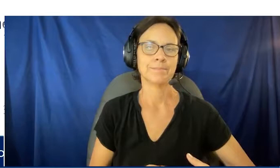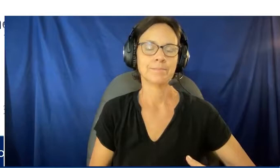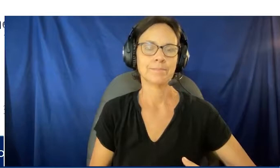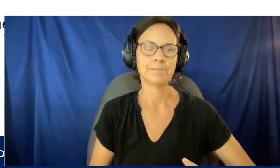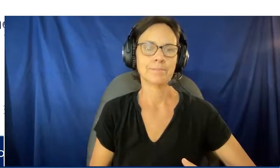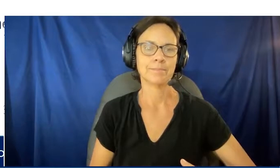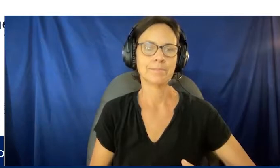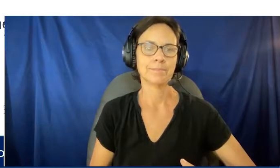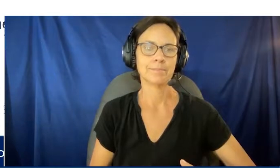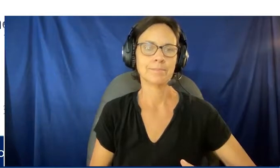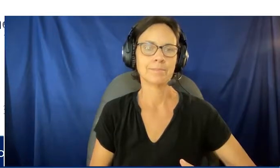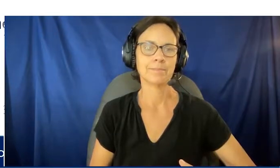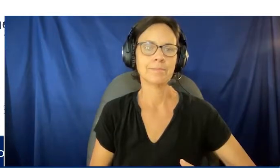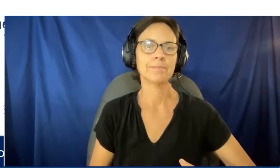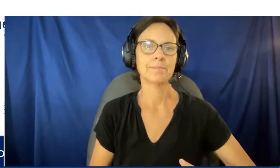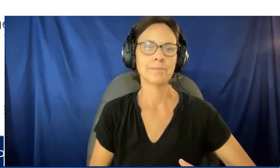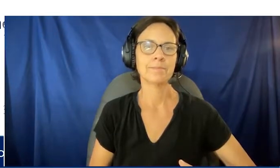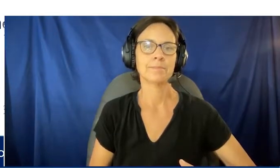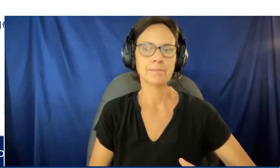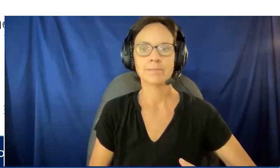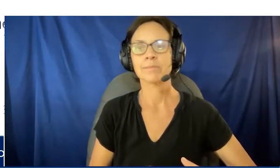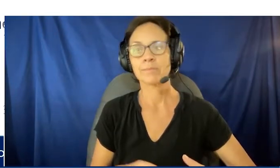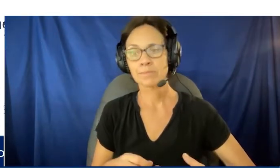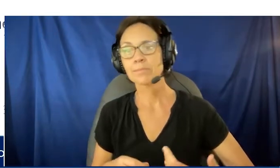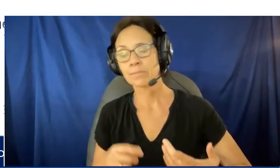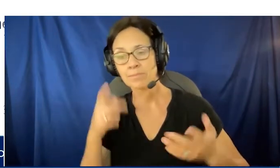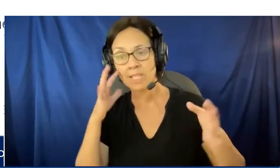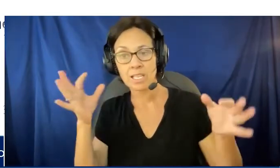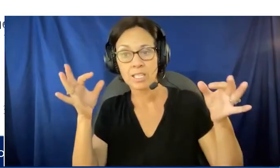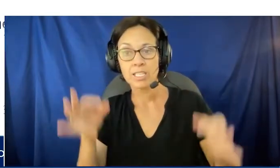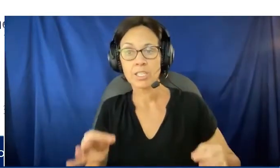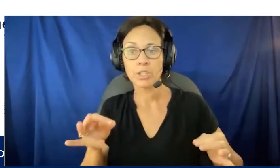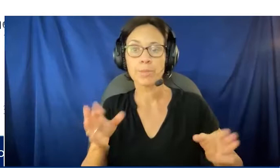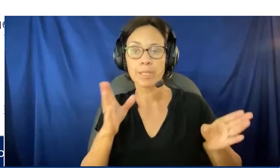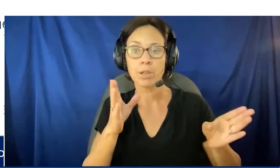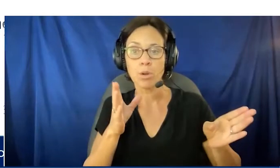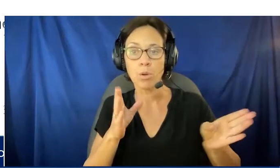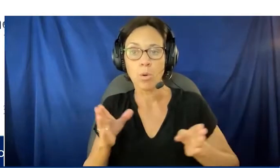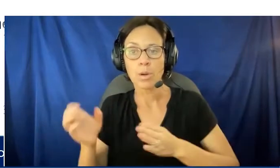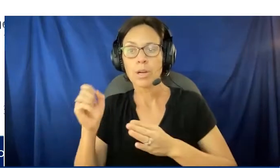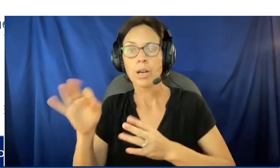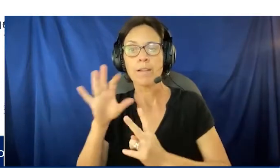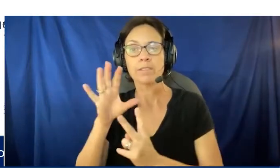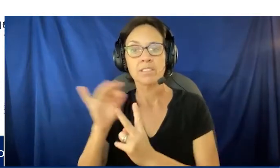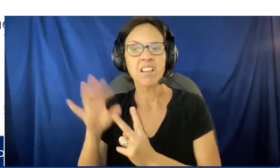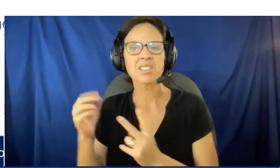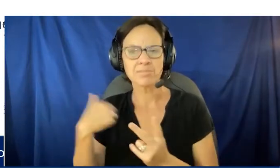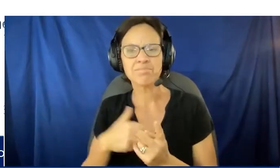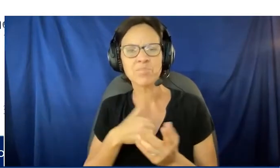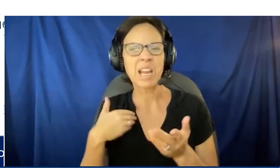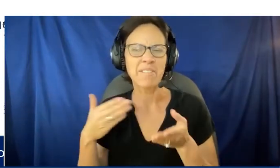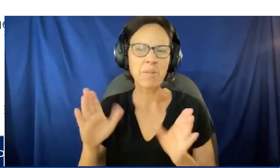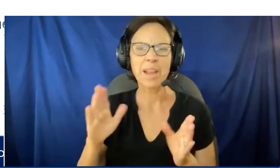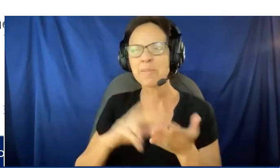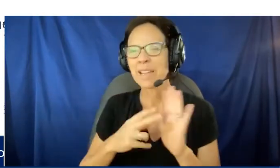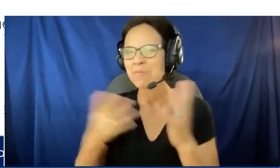We do have a means of determining an order of selection, and that's just a fancy way of saying